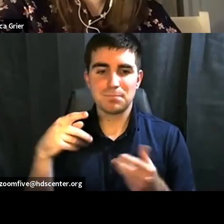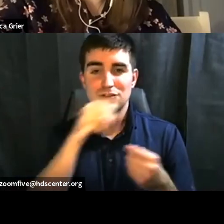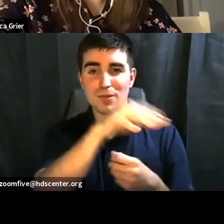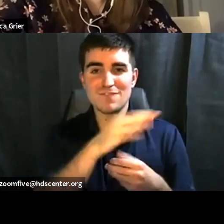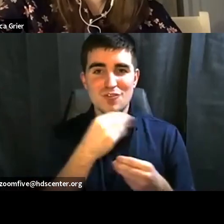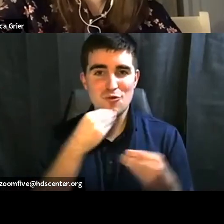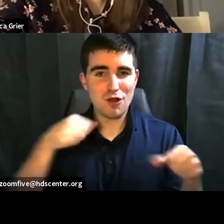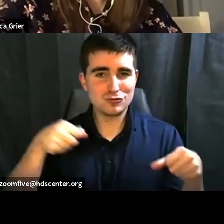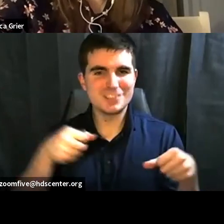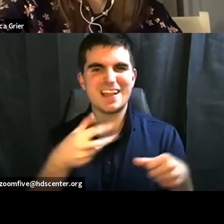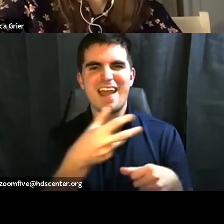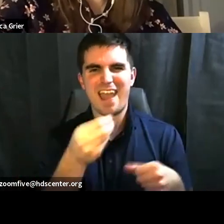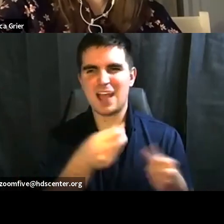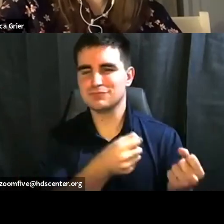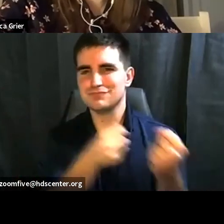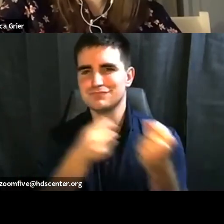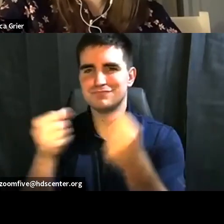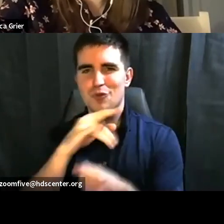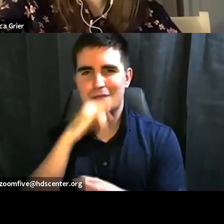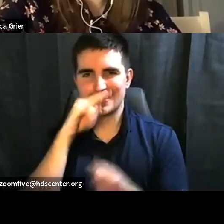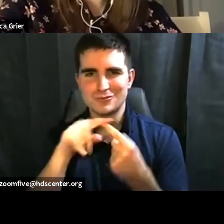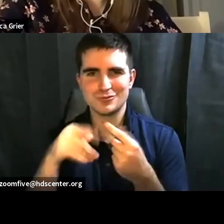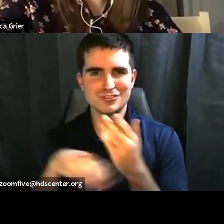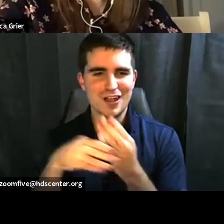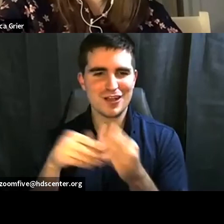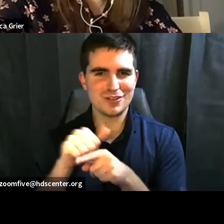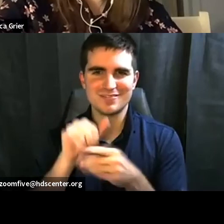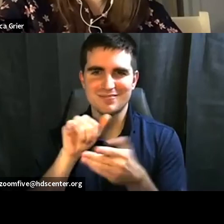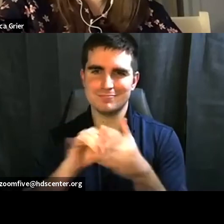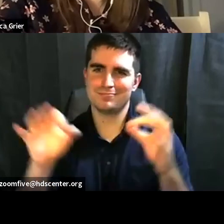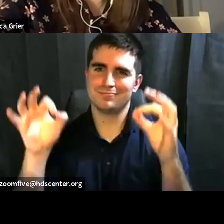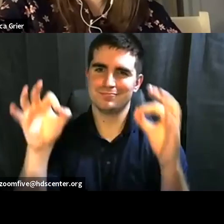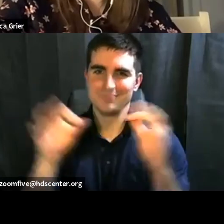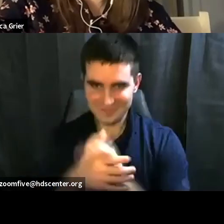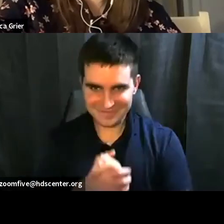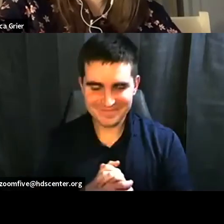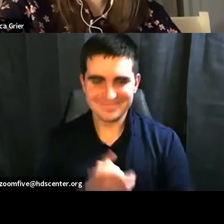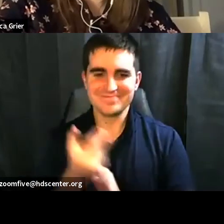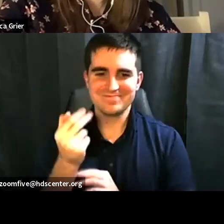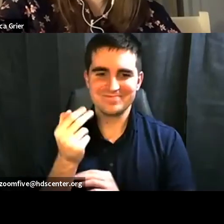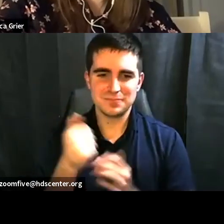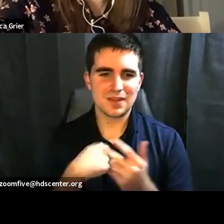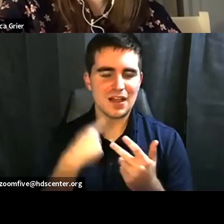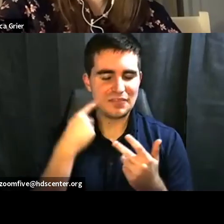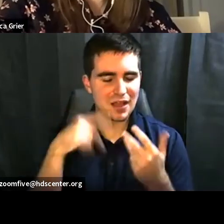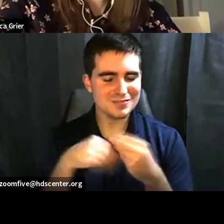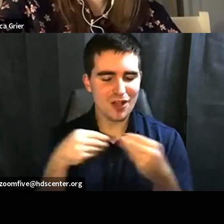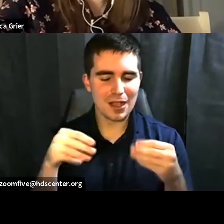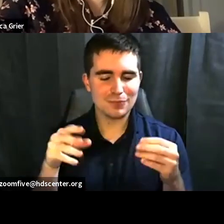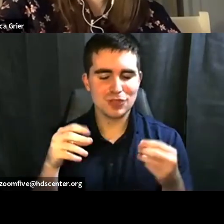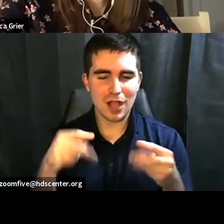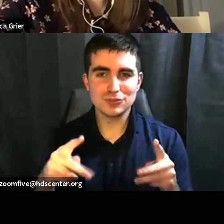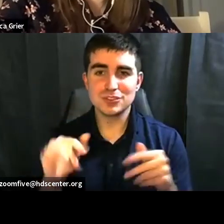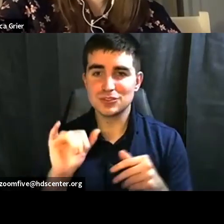practice, right? You know, so I actually think it has opportunities too, because maybe the vehicle, maybe